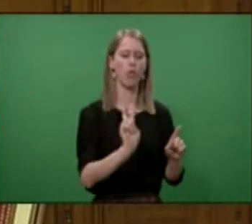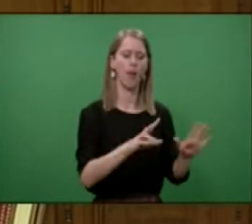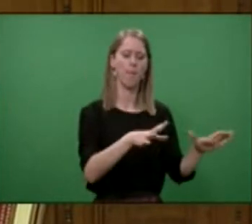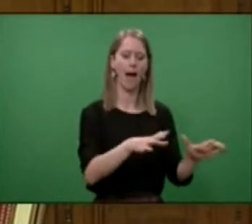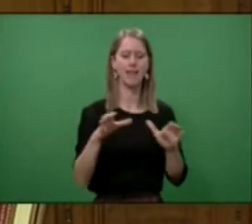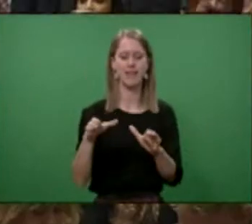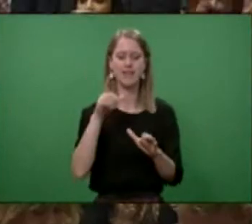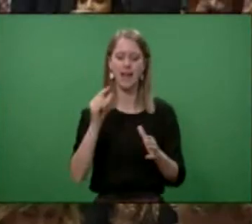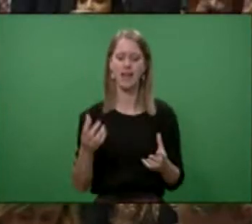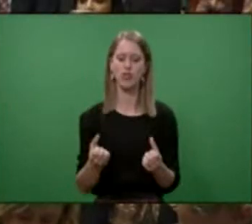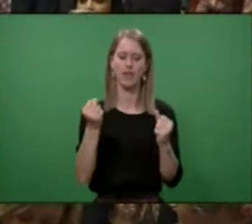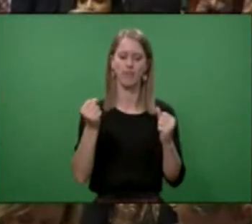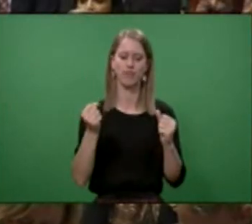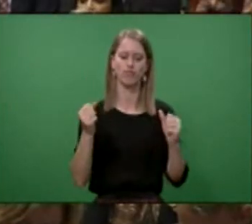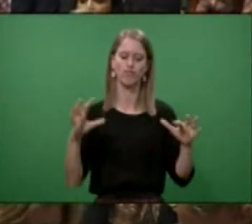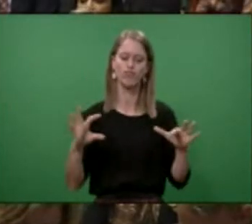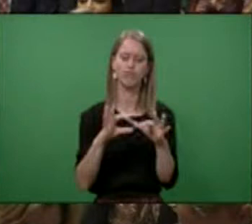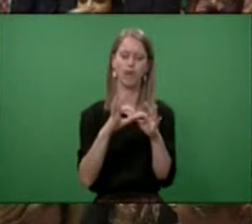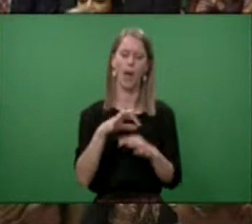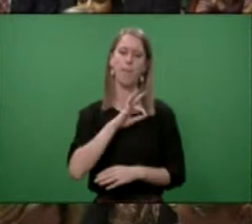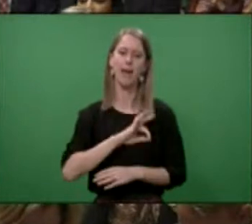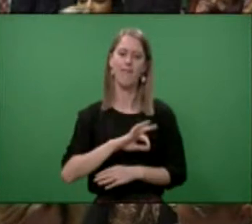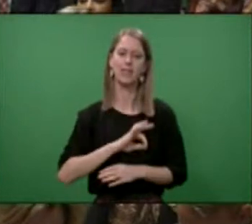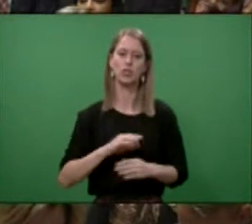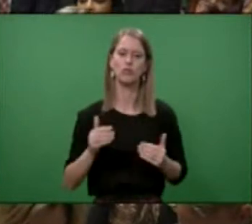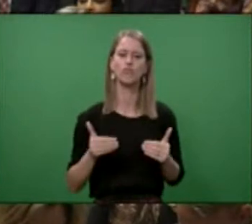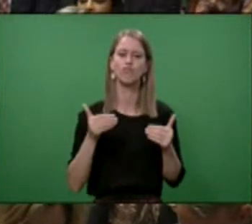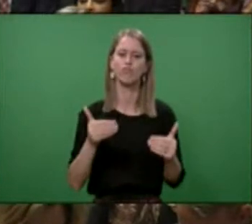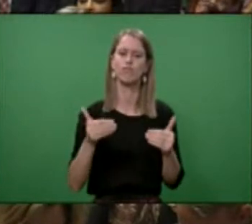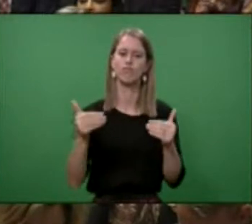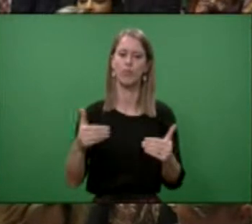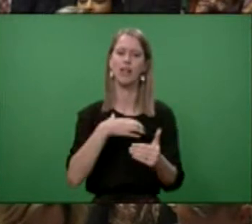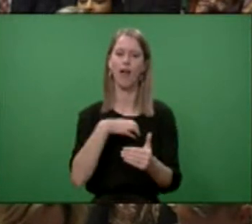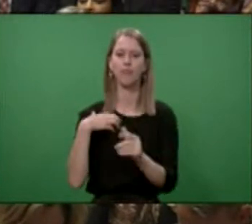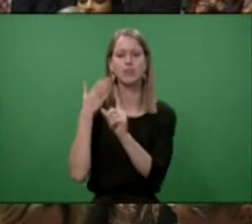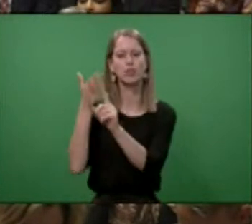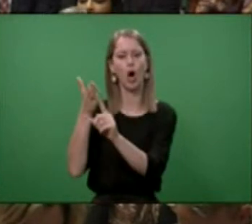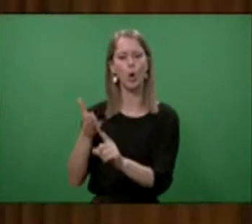can achieve mutual gains that advance the goals of the government.